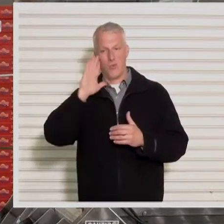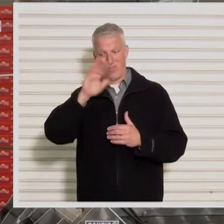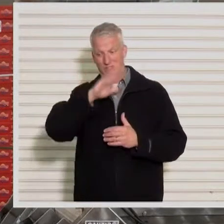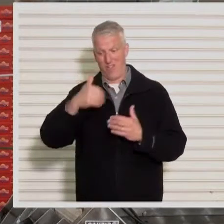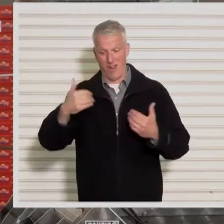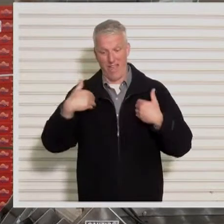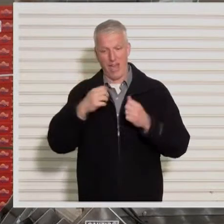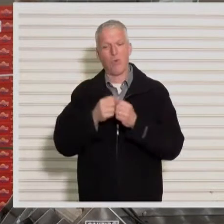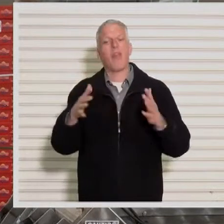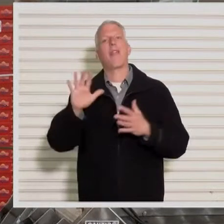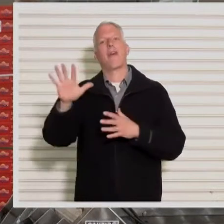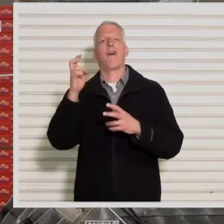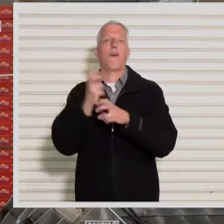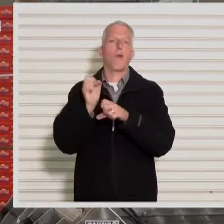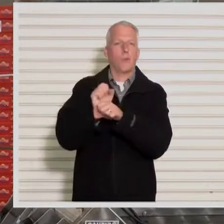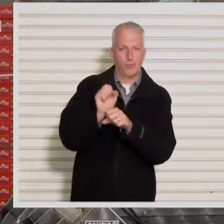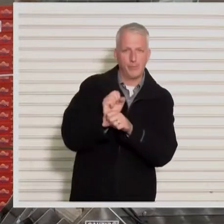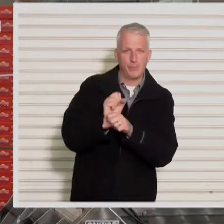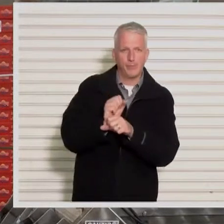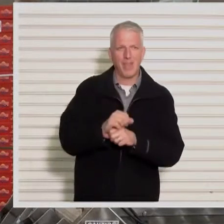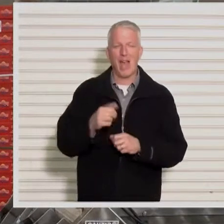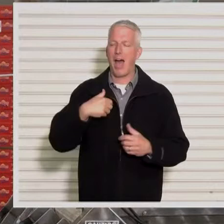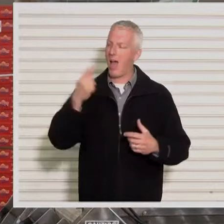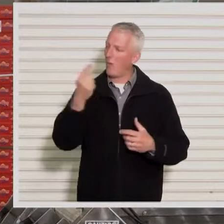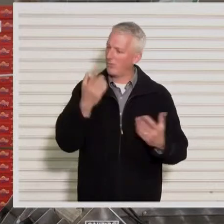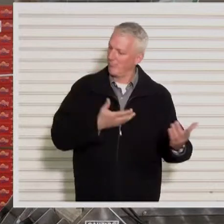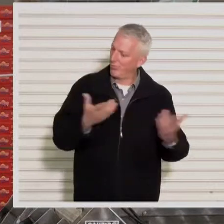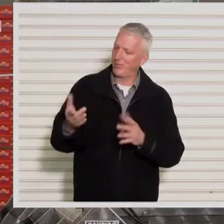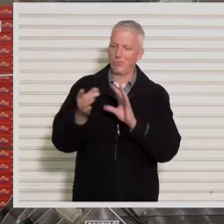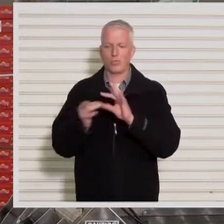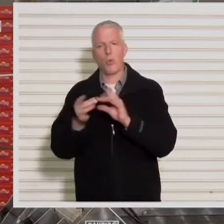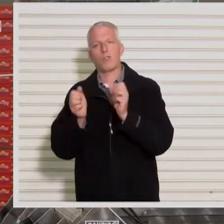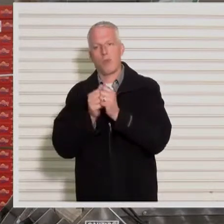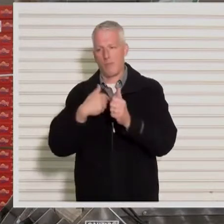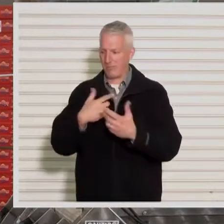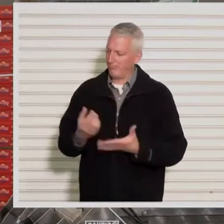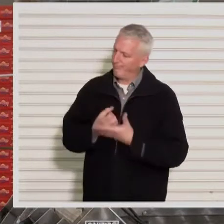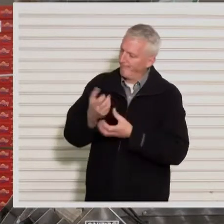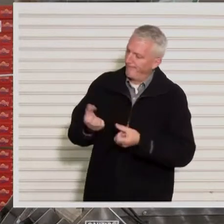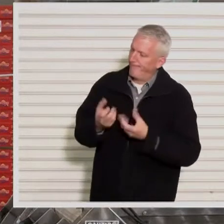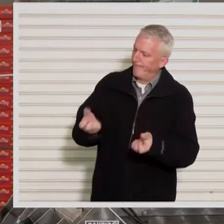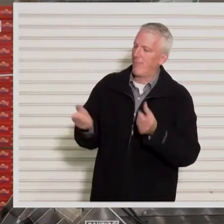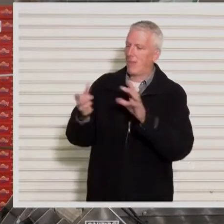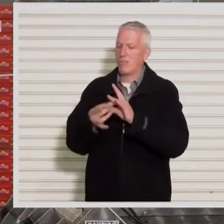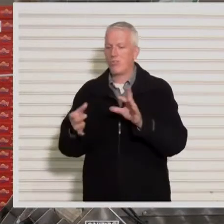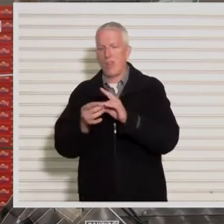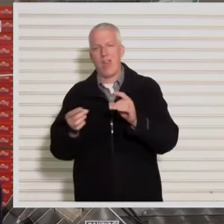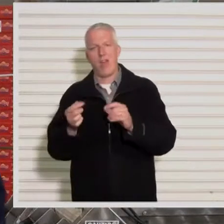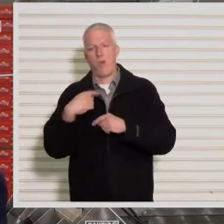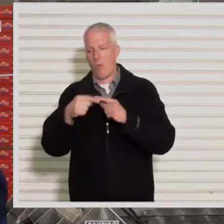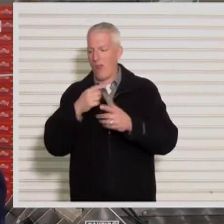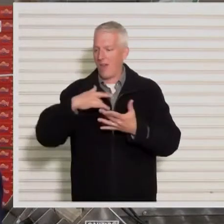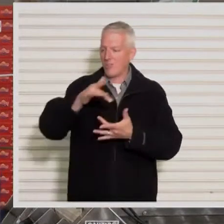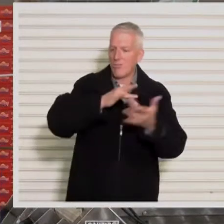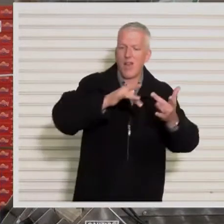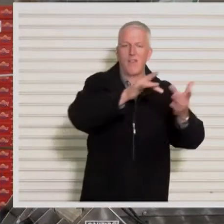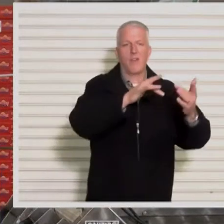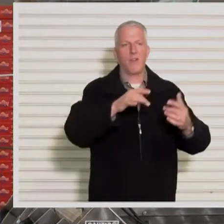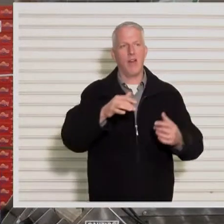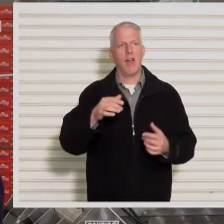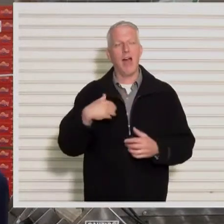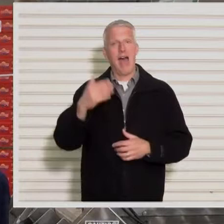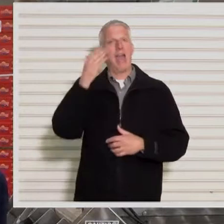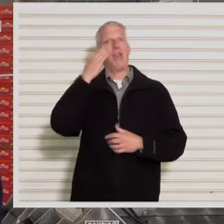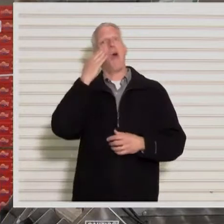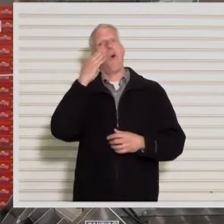determination, and social responsibility with me wherever I go. And I know firsthand that while farm workers have